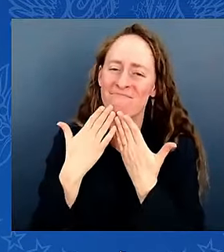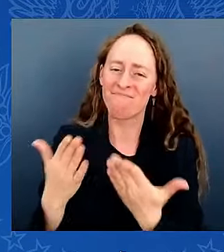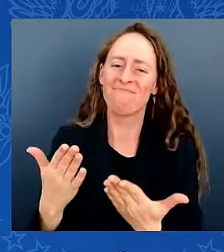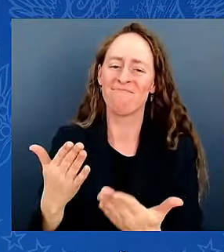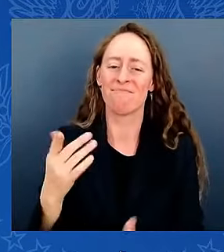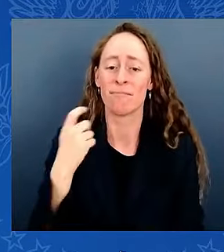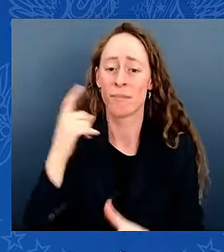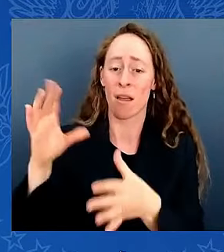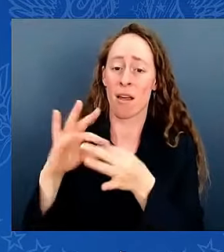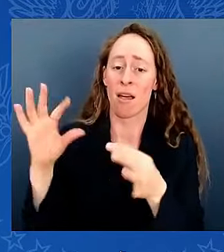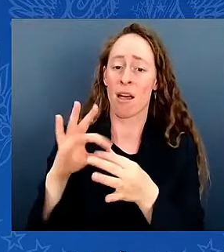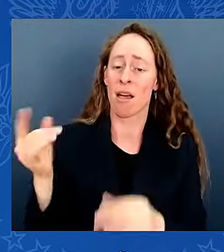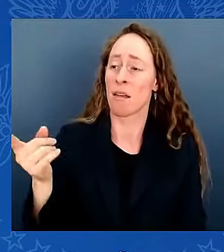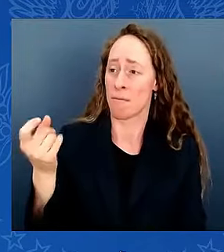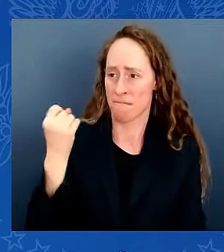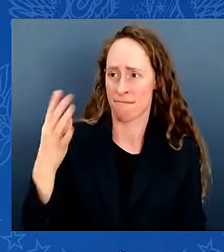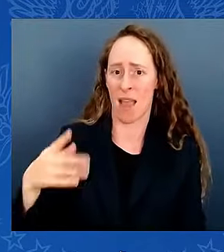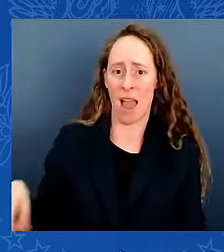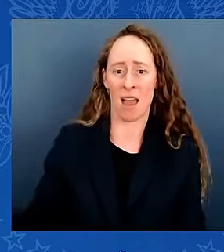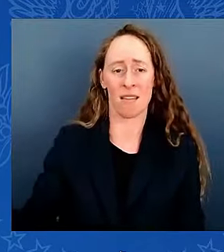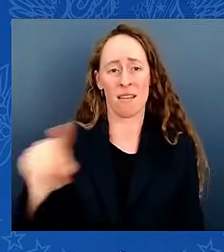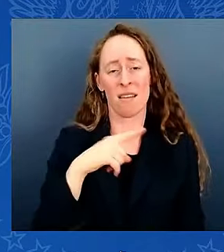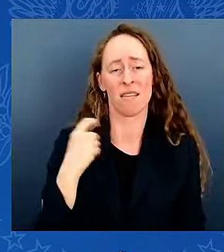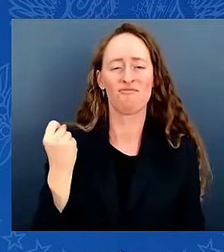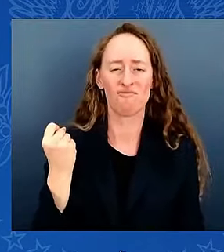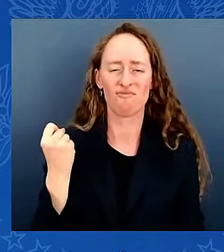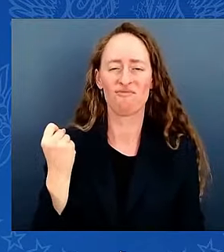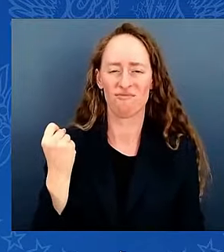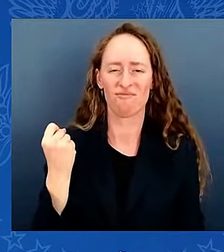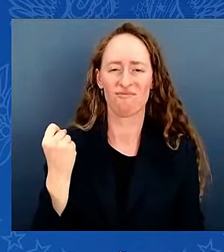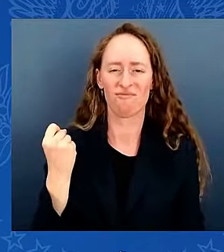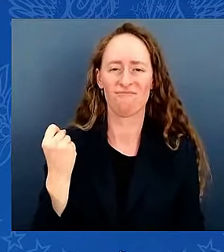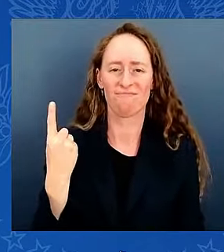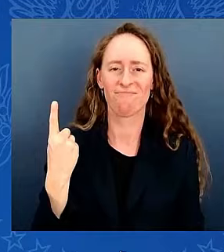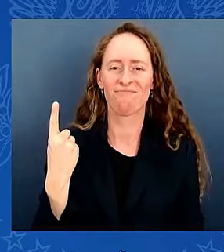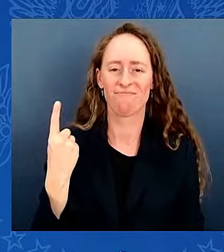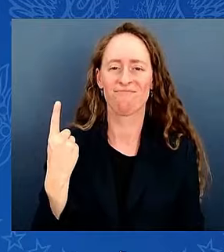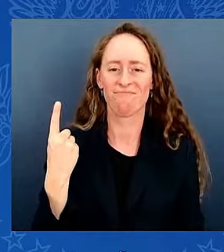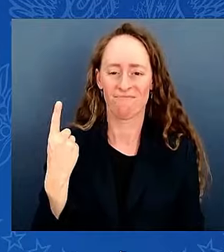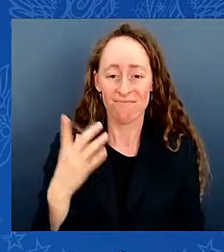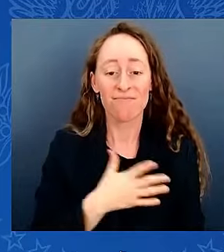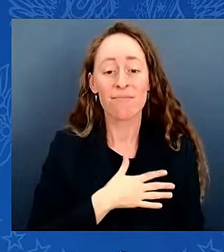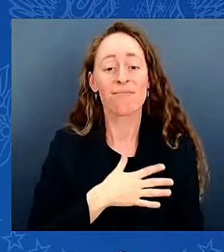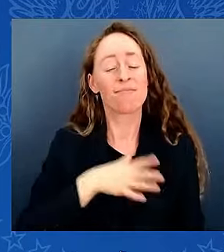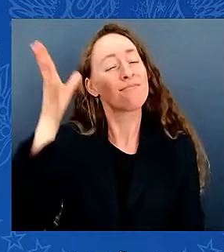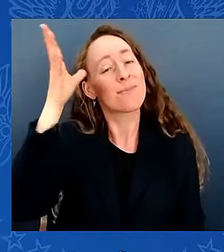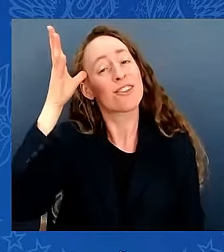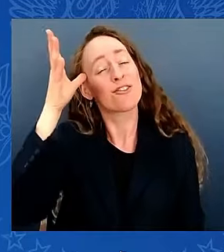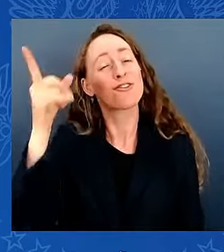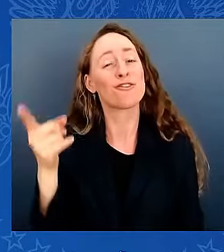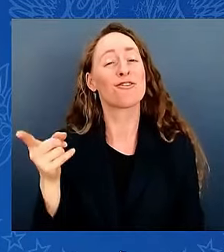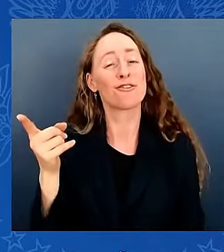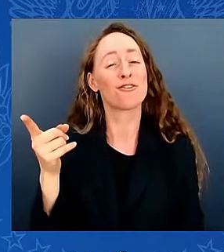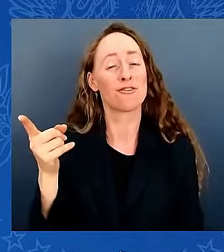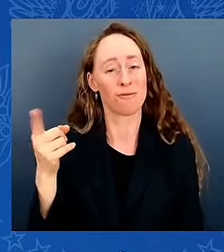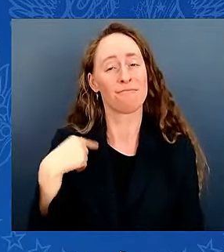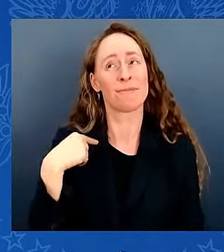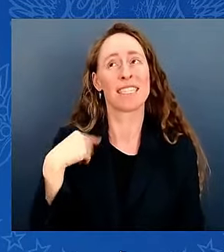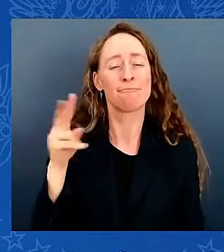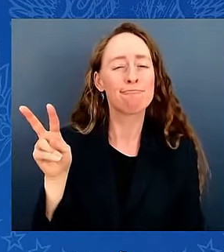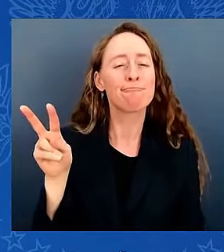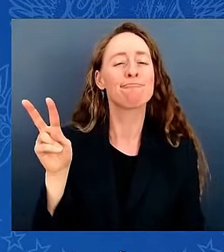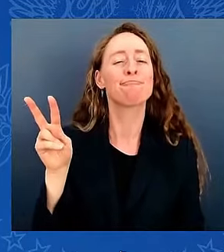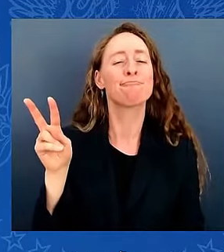to. My dad taught me, and I mean this, my sister was here earlier today, our dad taught us